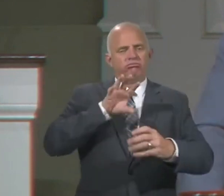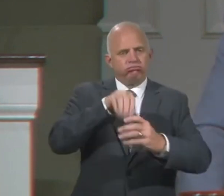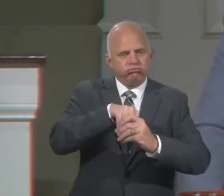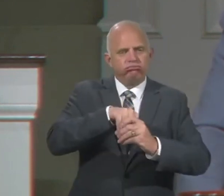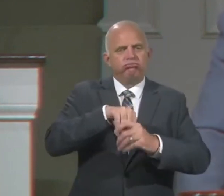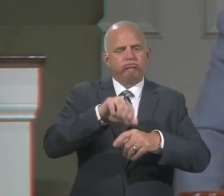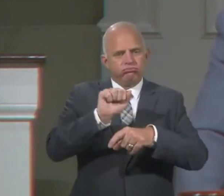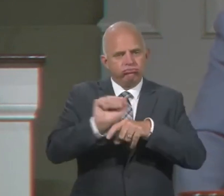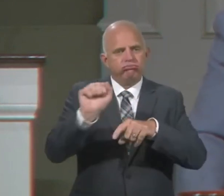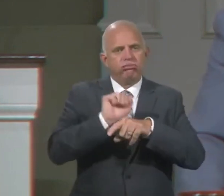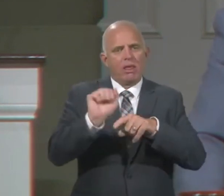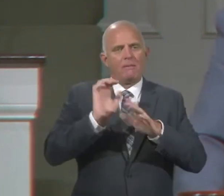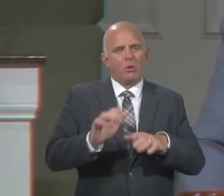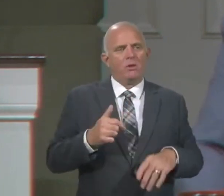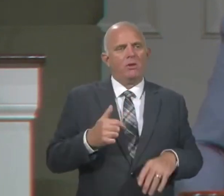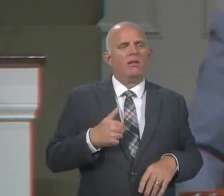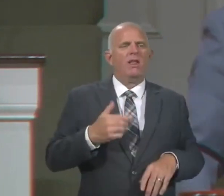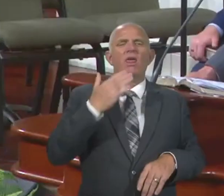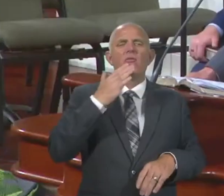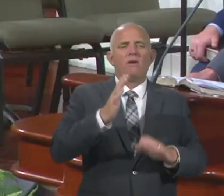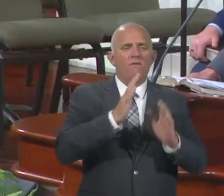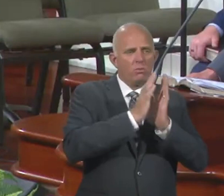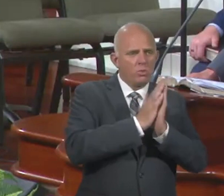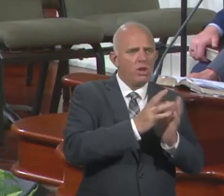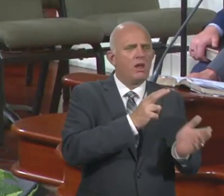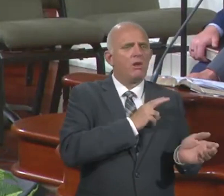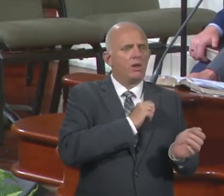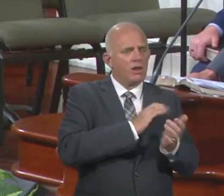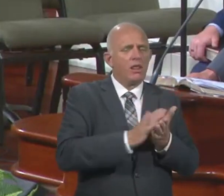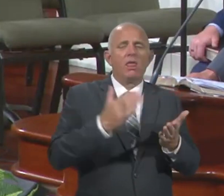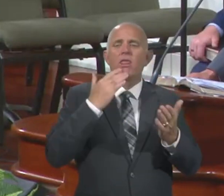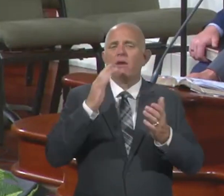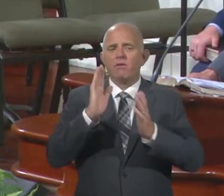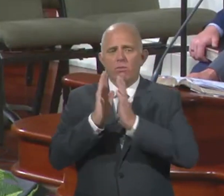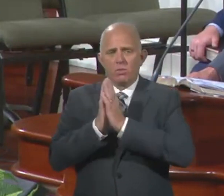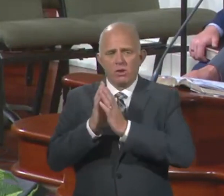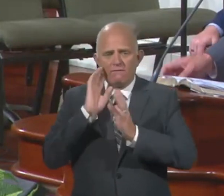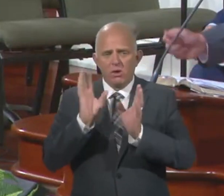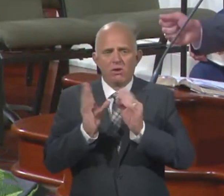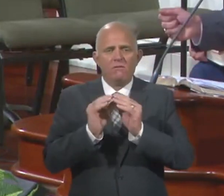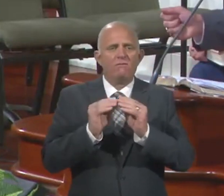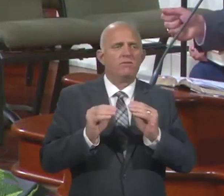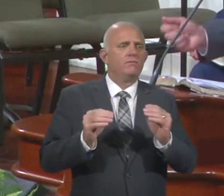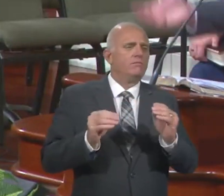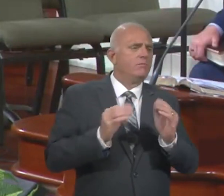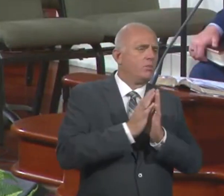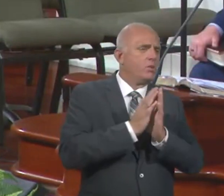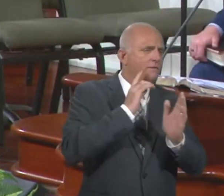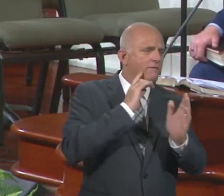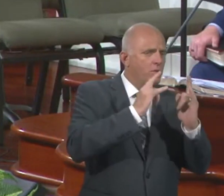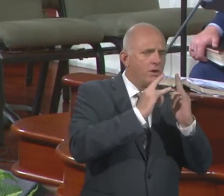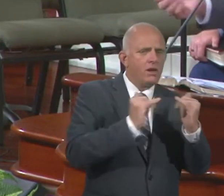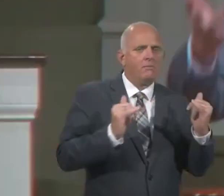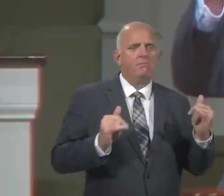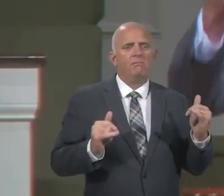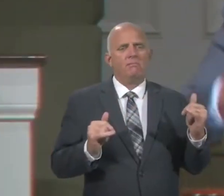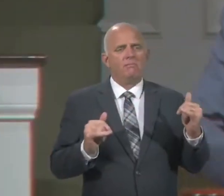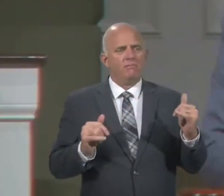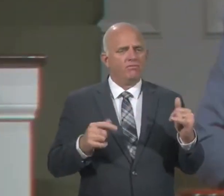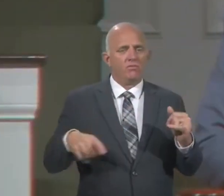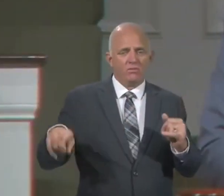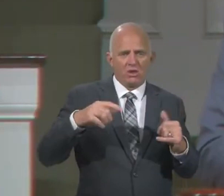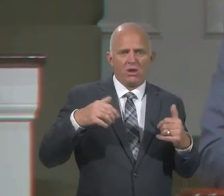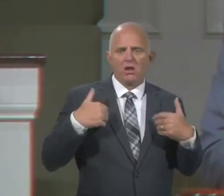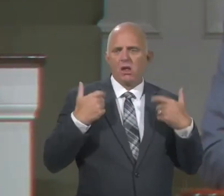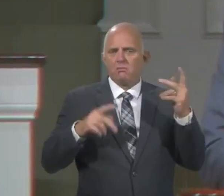Thank you for praying for our college. Thank you for praying for our conferences and our camps, that young people would rise up and surrender their